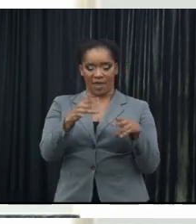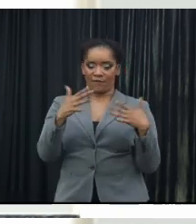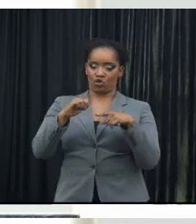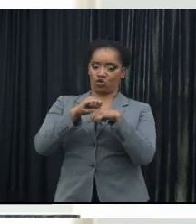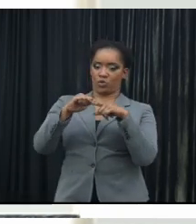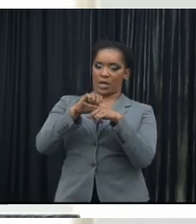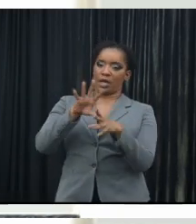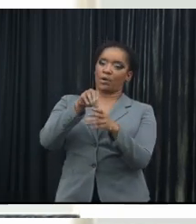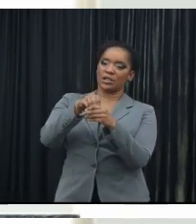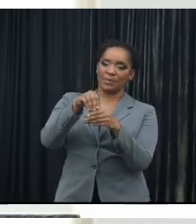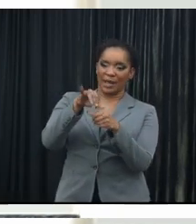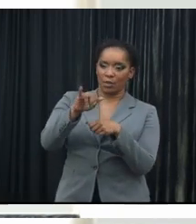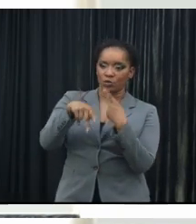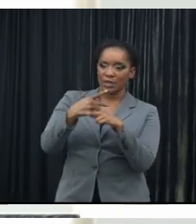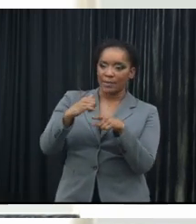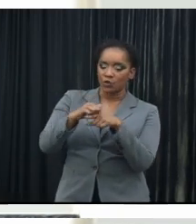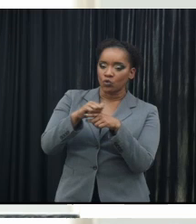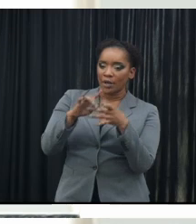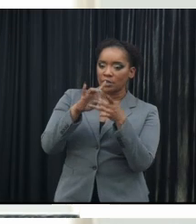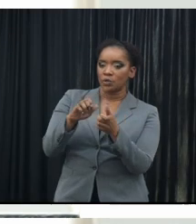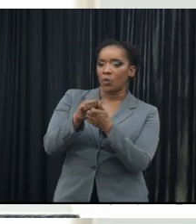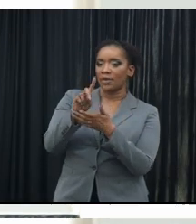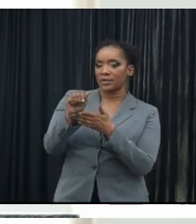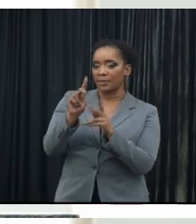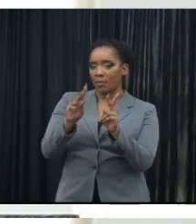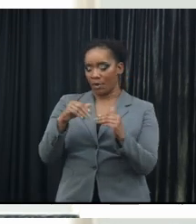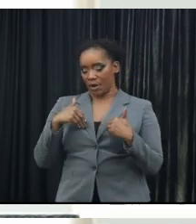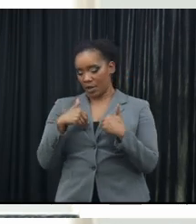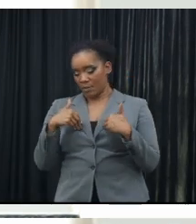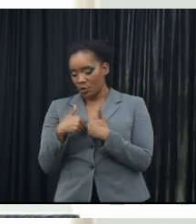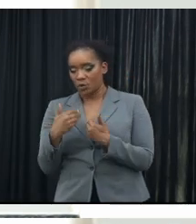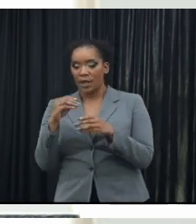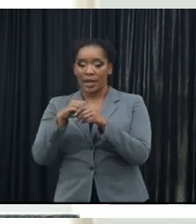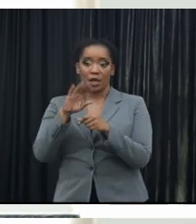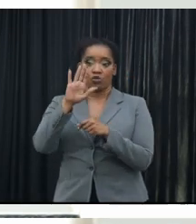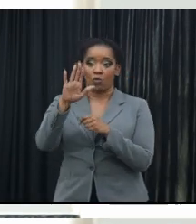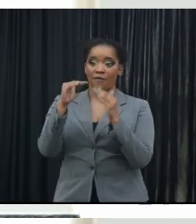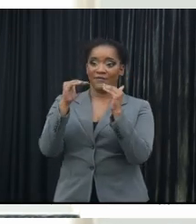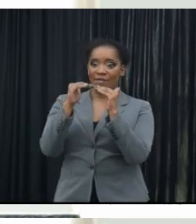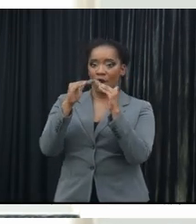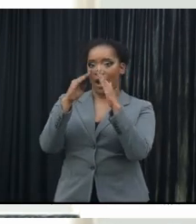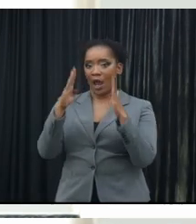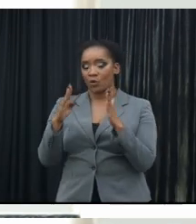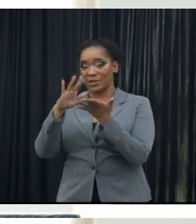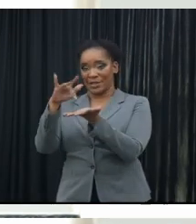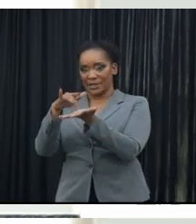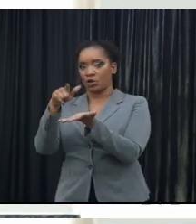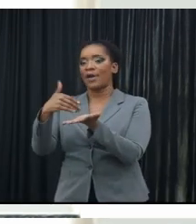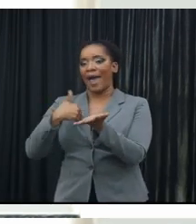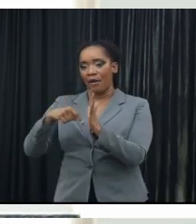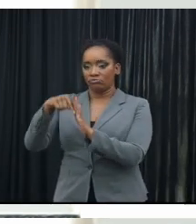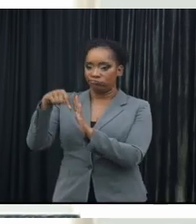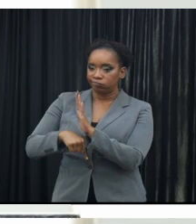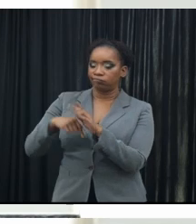in trainings like this, go to trainings of your area fair housing centers. They do much more in-depth trainings than we